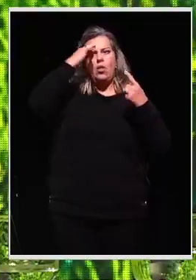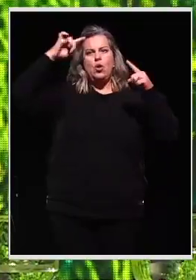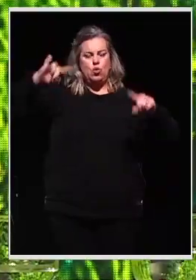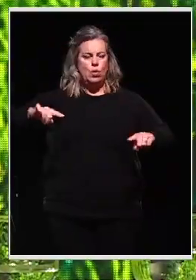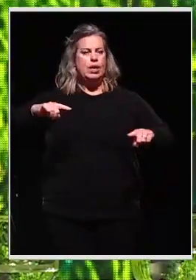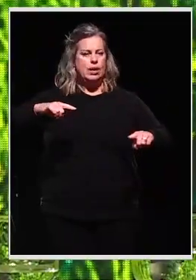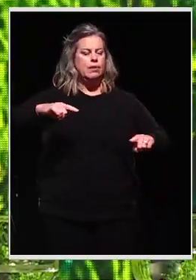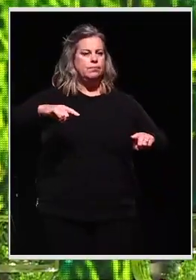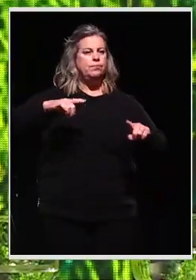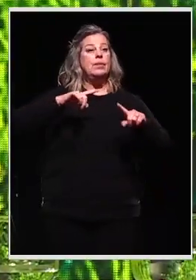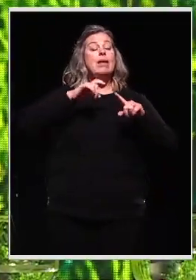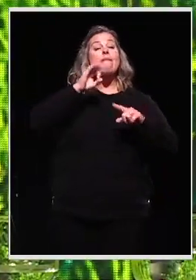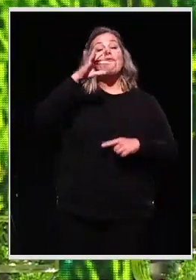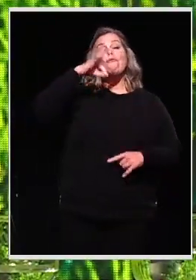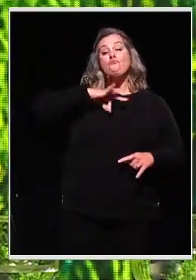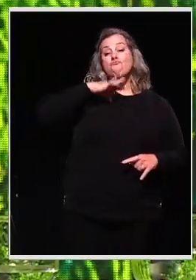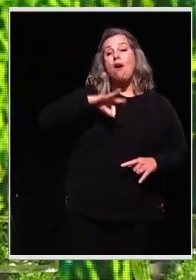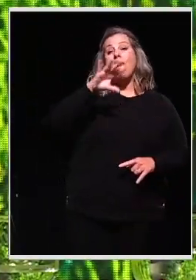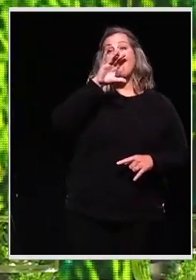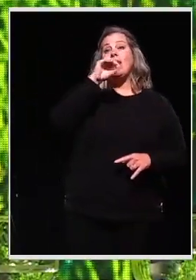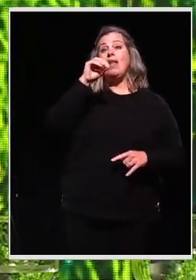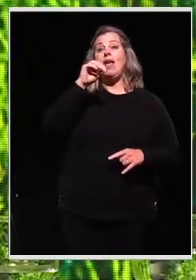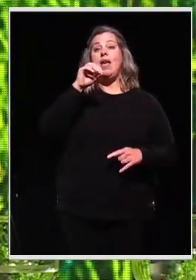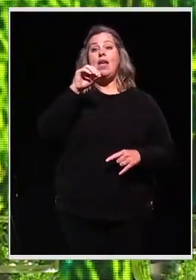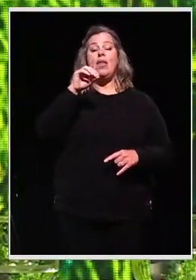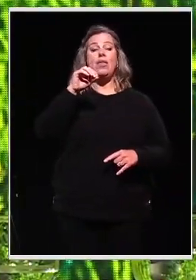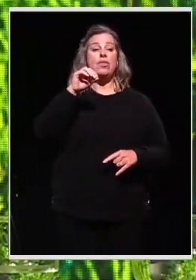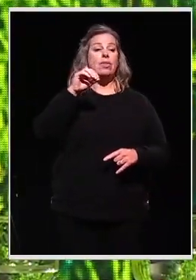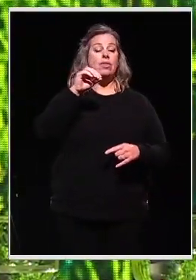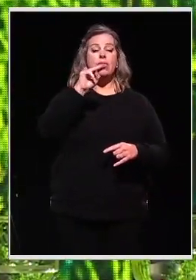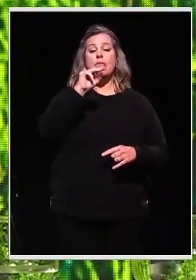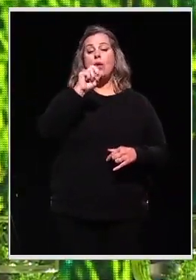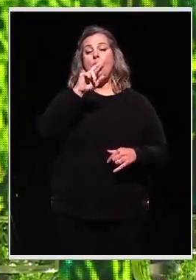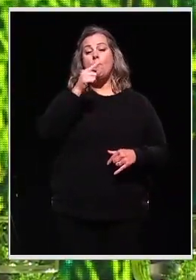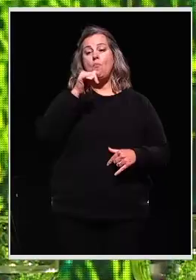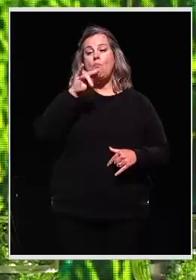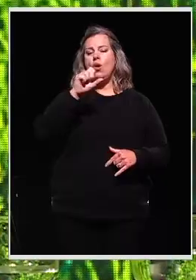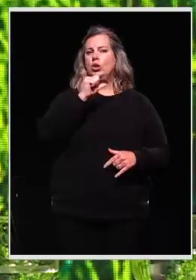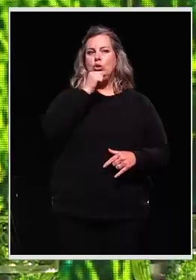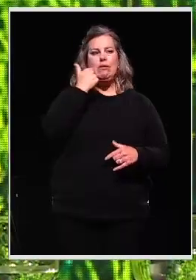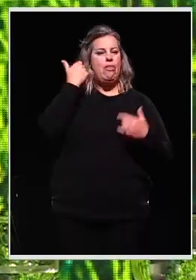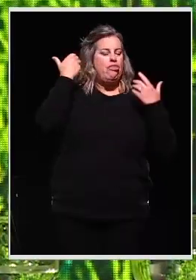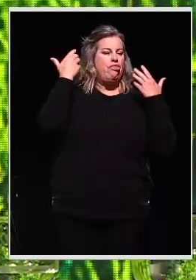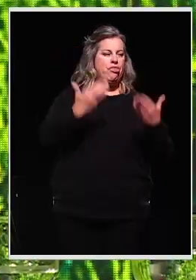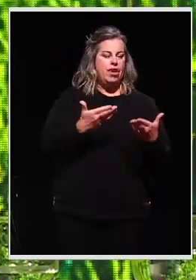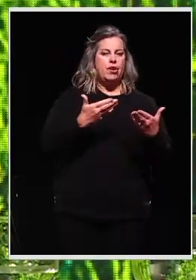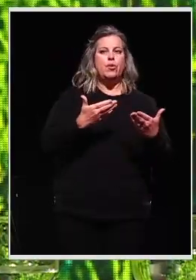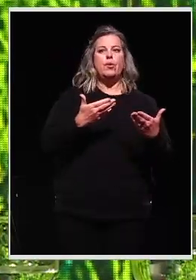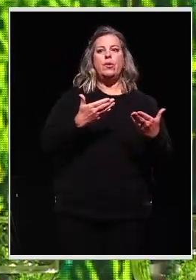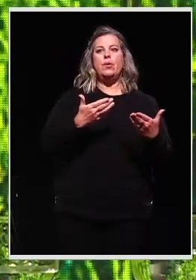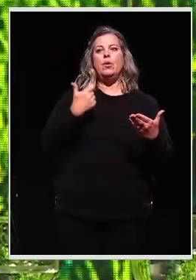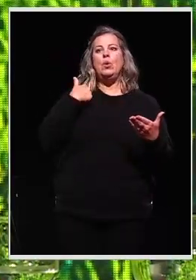if the profit and the margins and the returns are not revealing themselves through a new technology, then